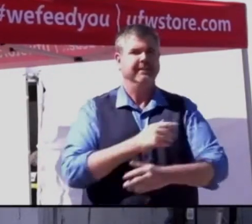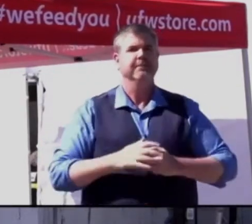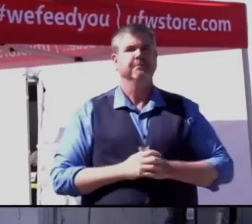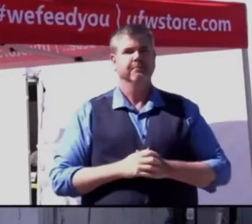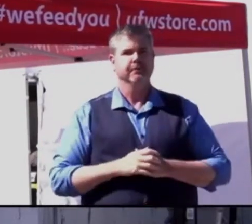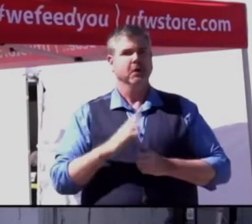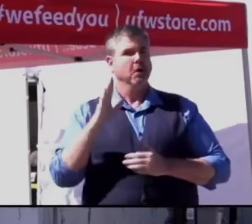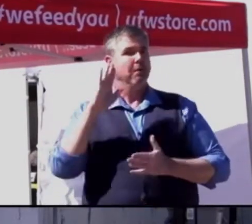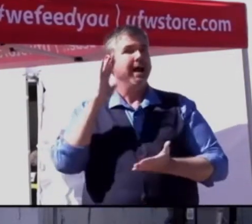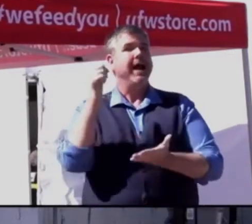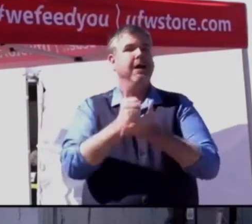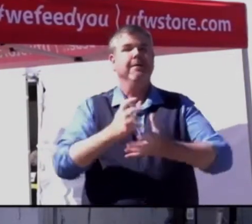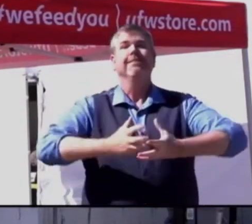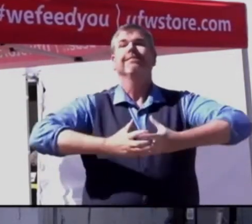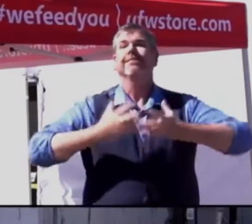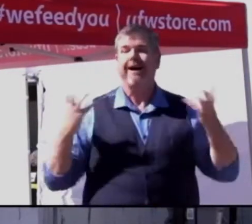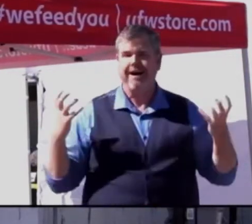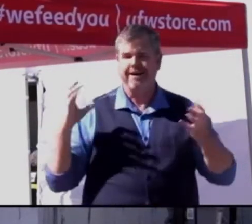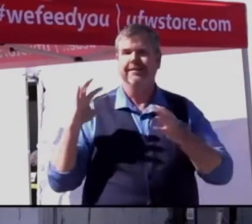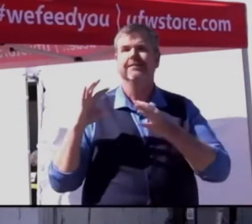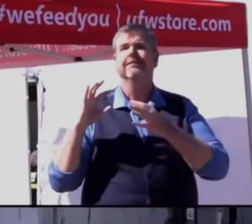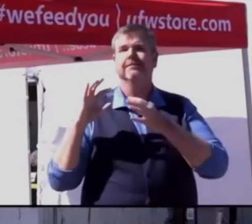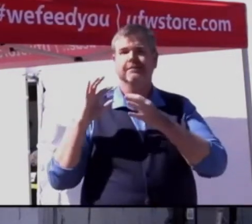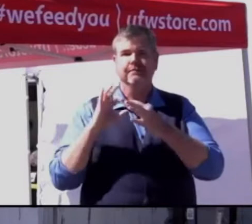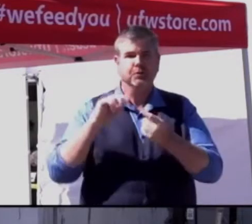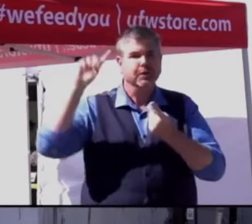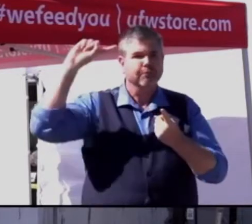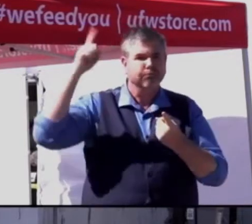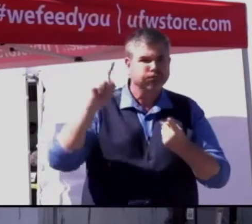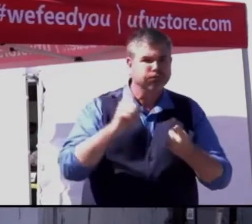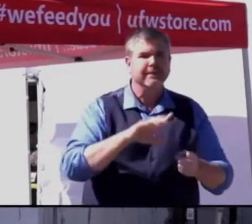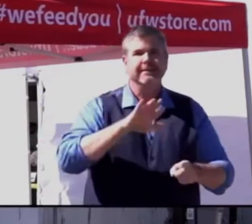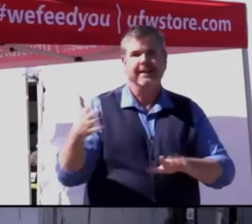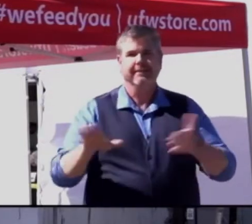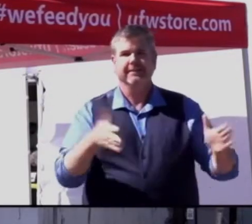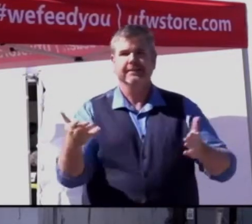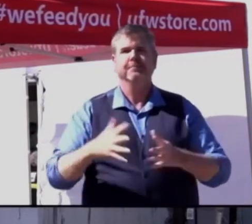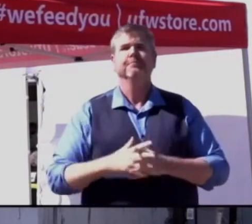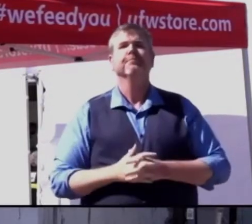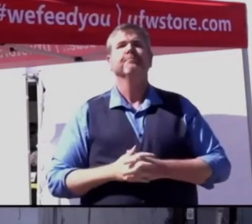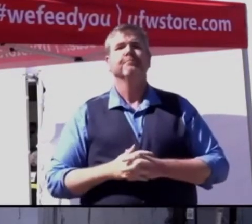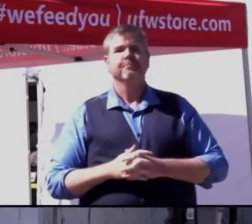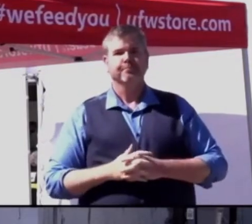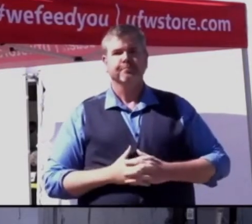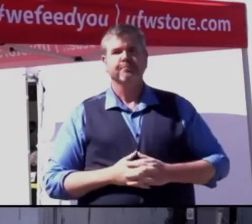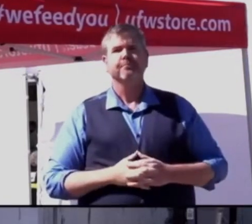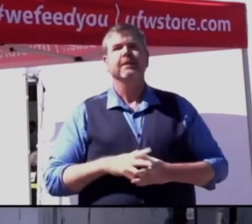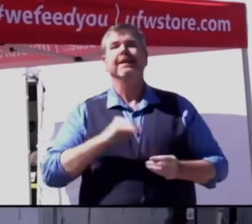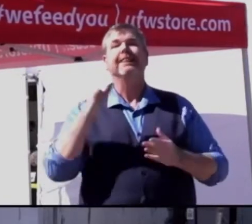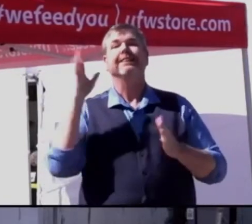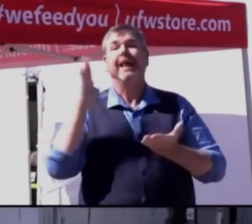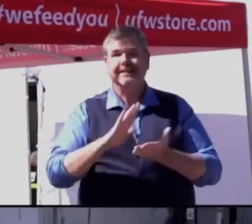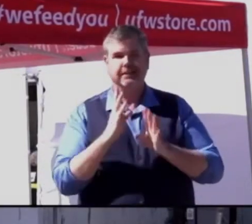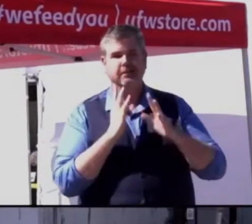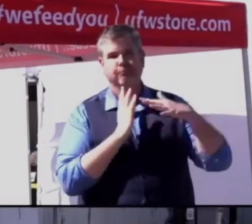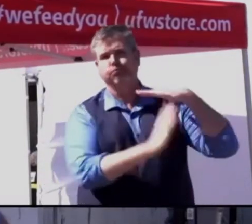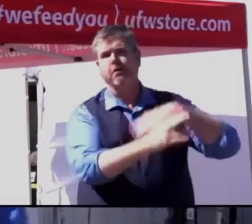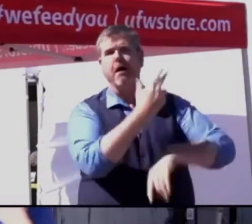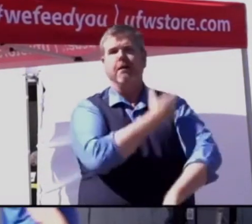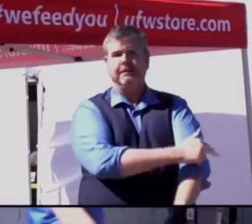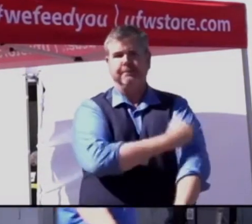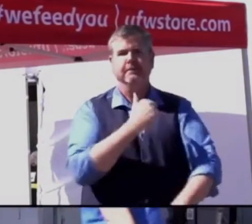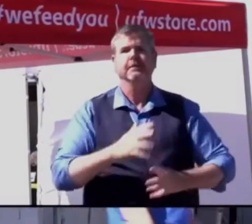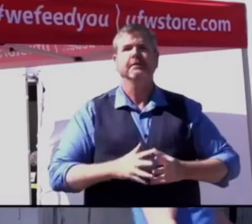the number of deaths in our community and our hospitalizations, and it will make it safer for all of us. We hope that